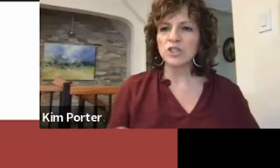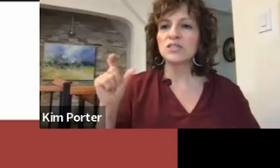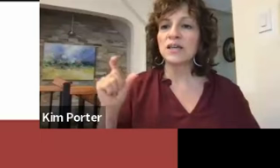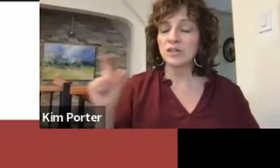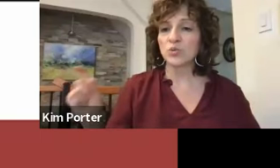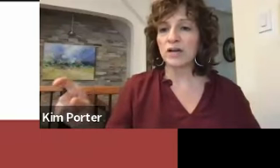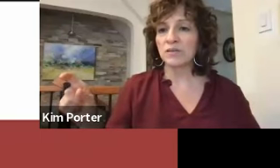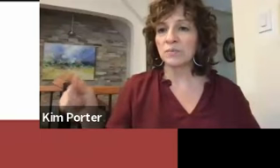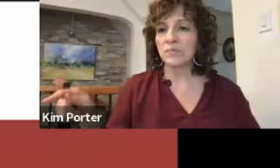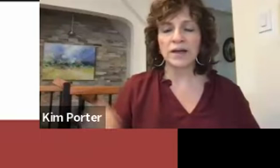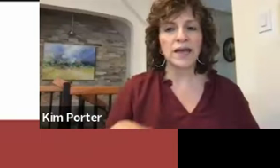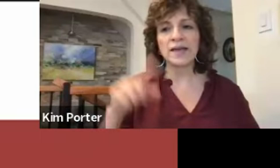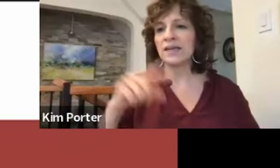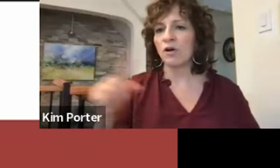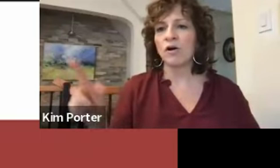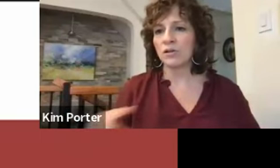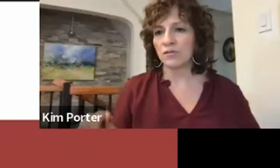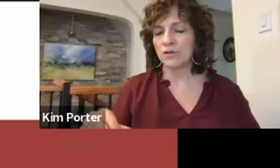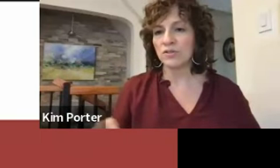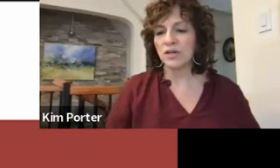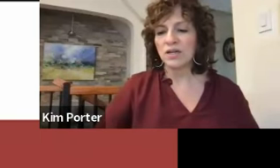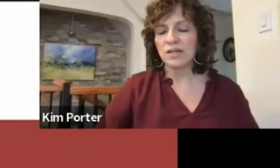their questions, they could direct them at any or